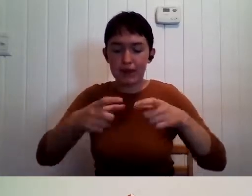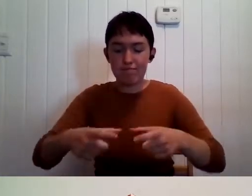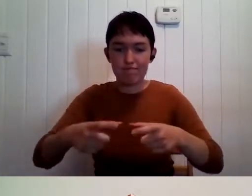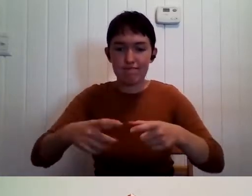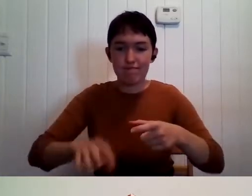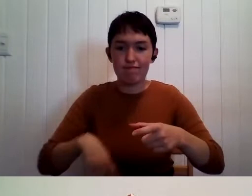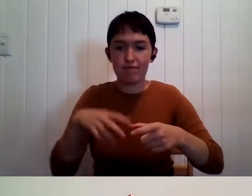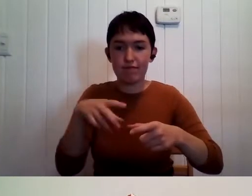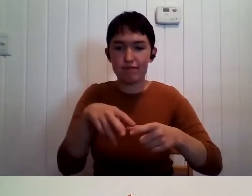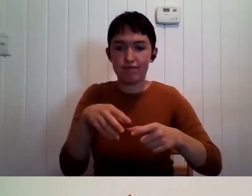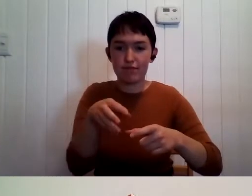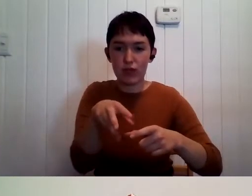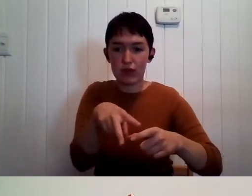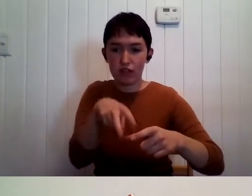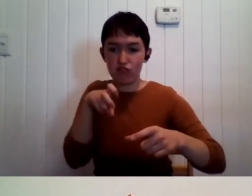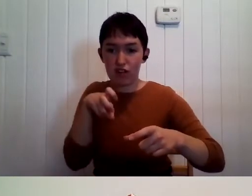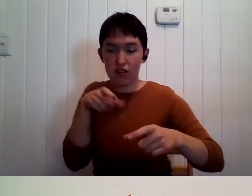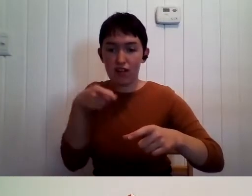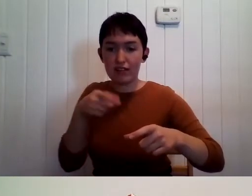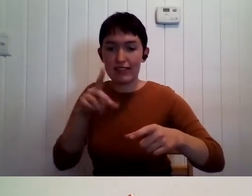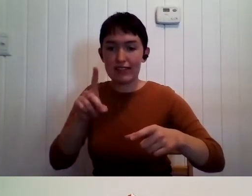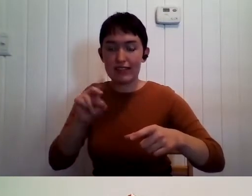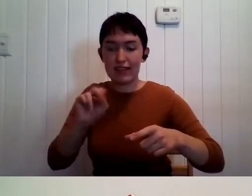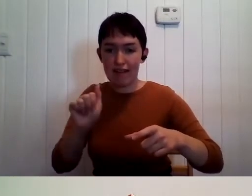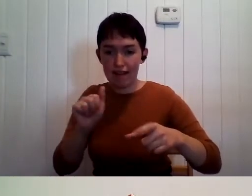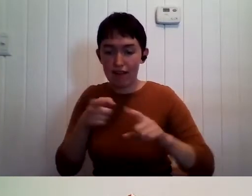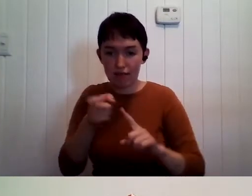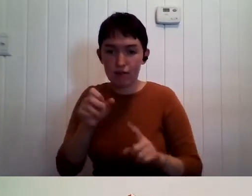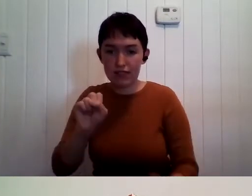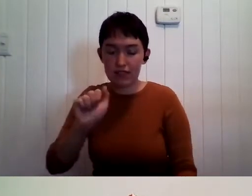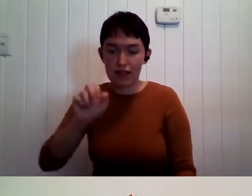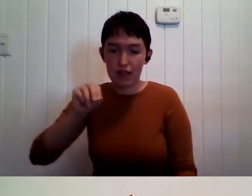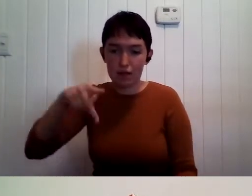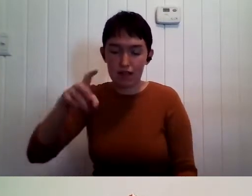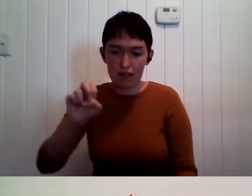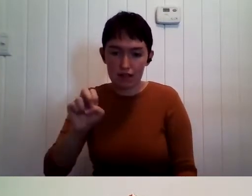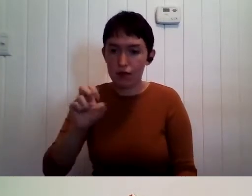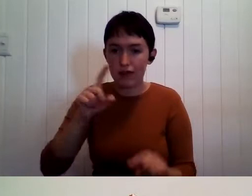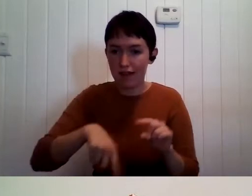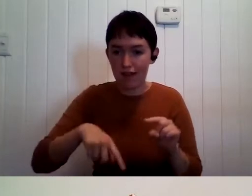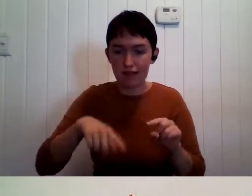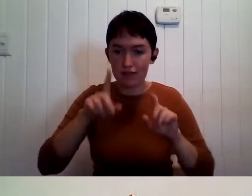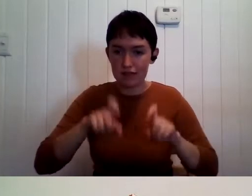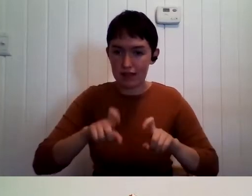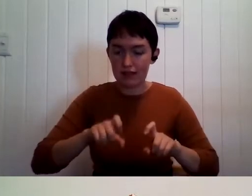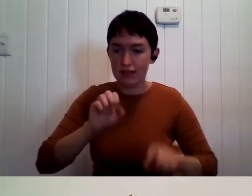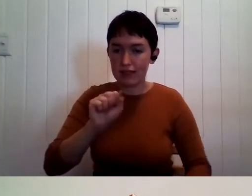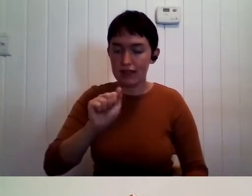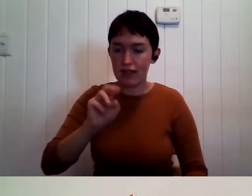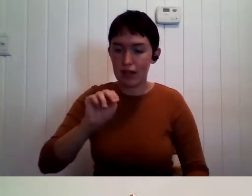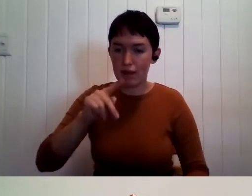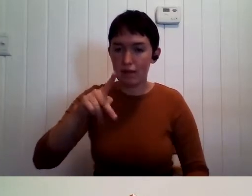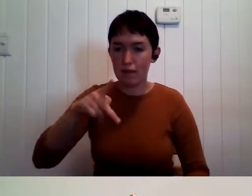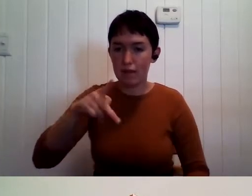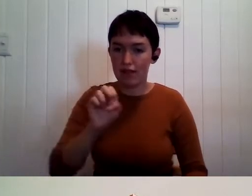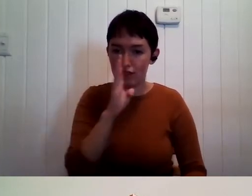DNA and the RNA from the sample itself, because you can't just test a sample directly. And then we would put them in